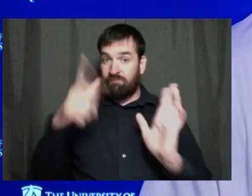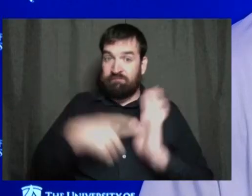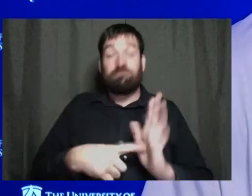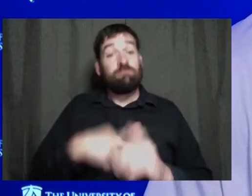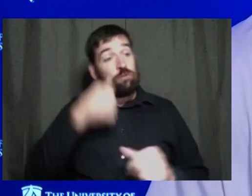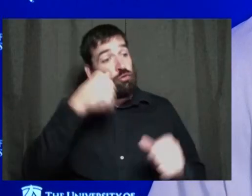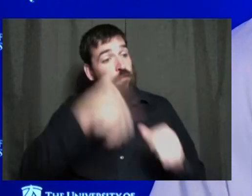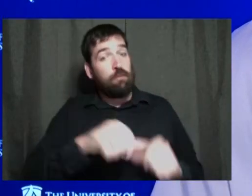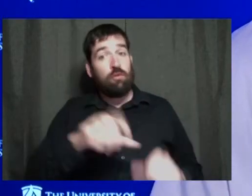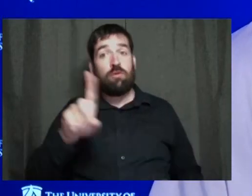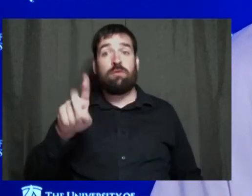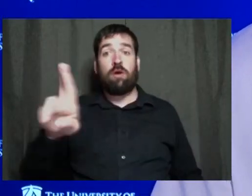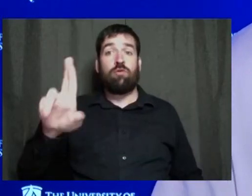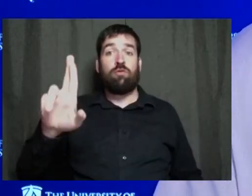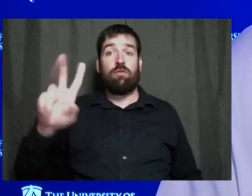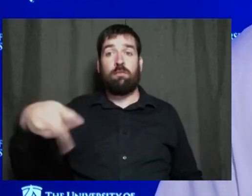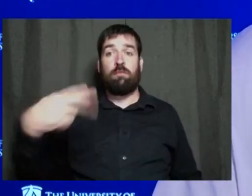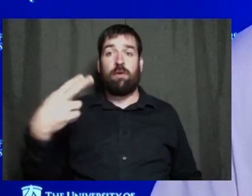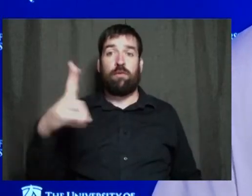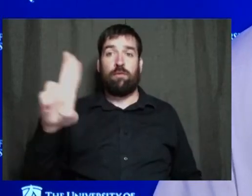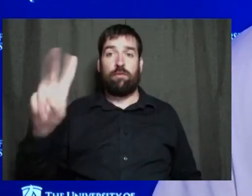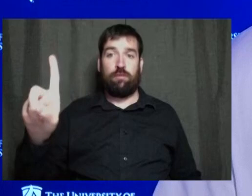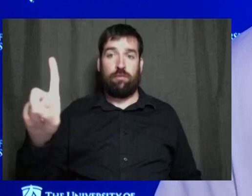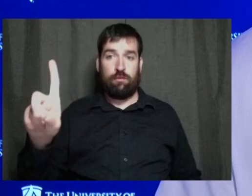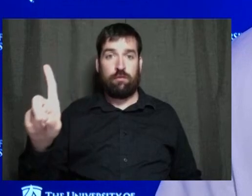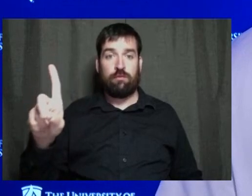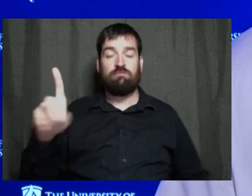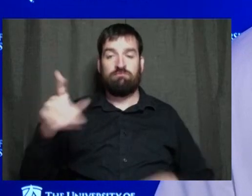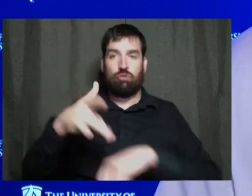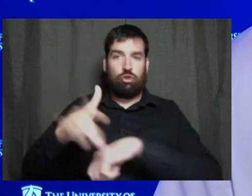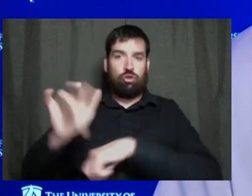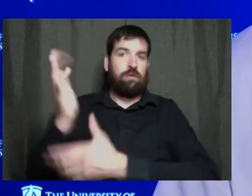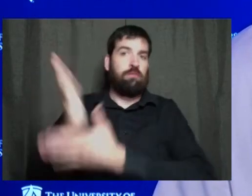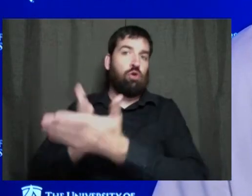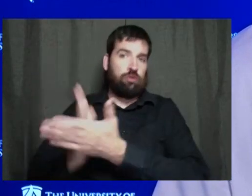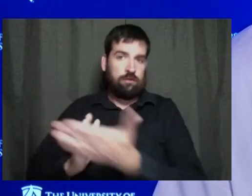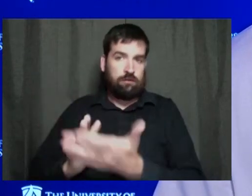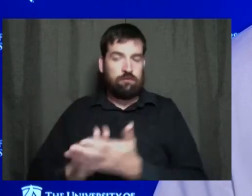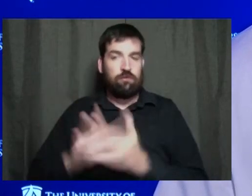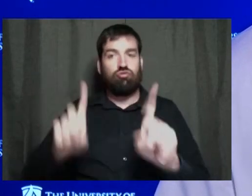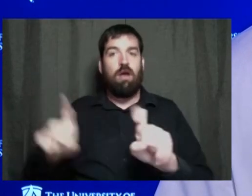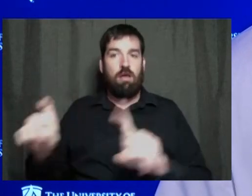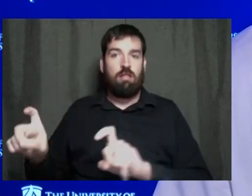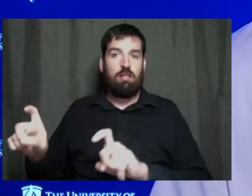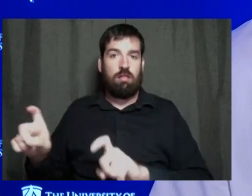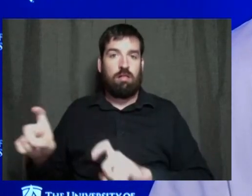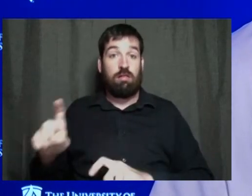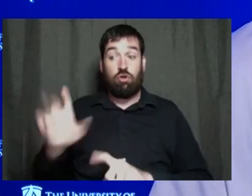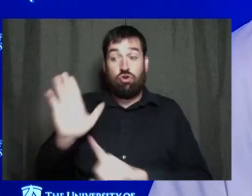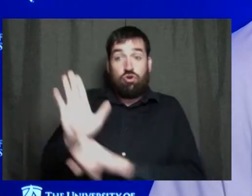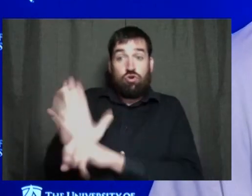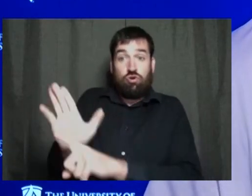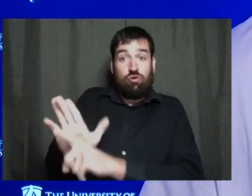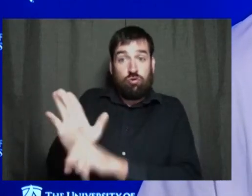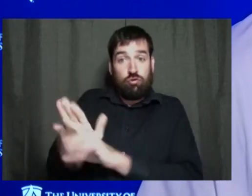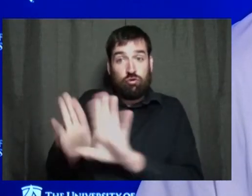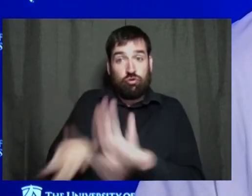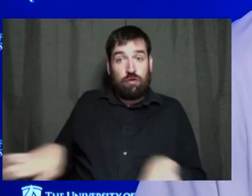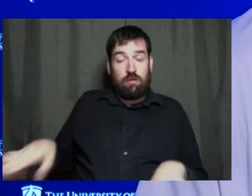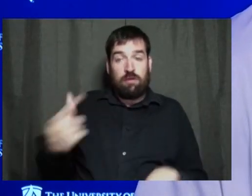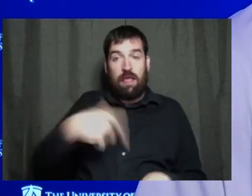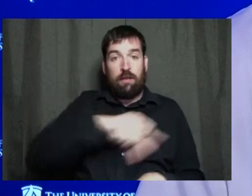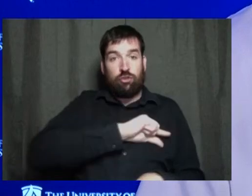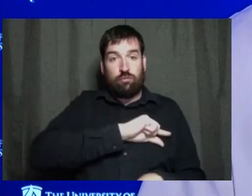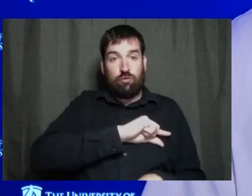Pahoud, early in the stages of the trials, before her child was eligible, put her child into one of the